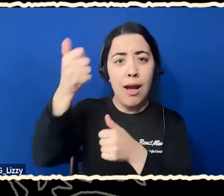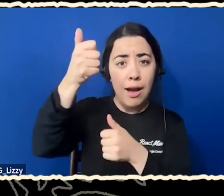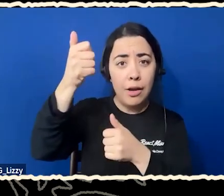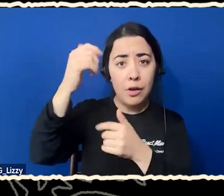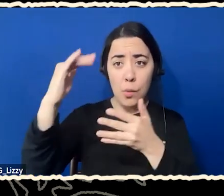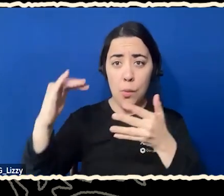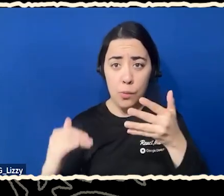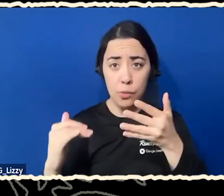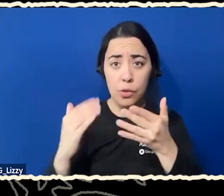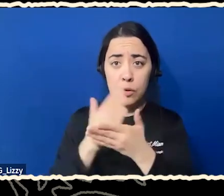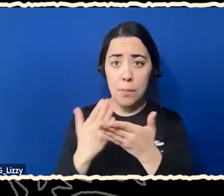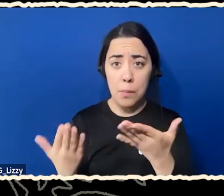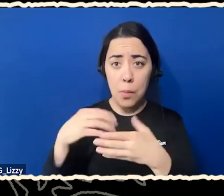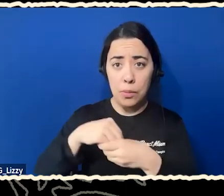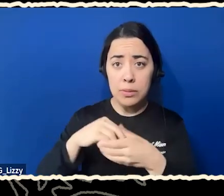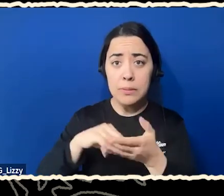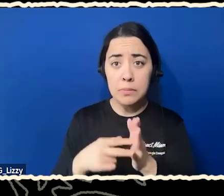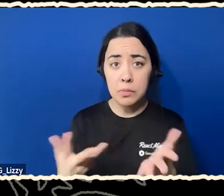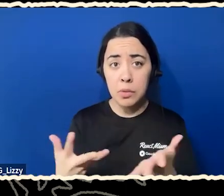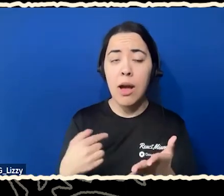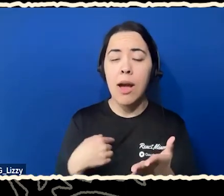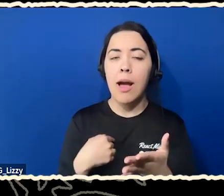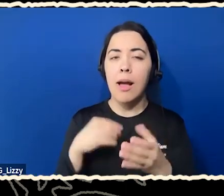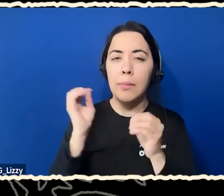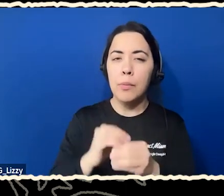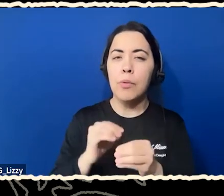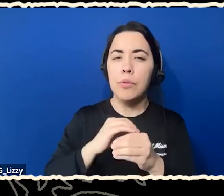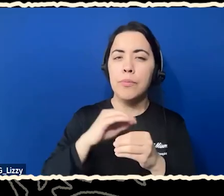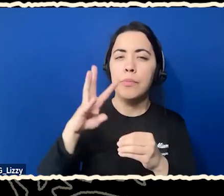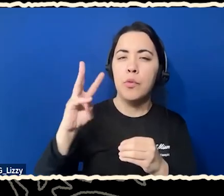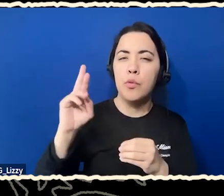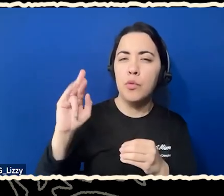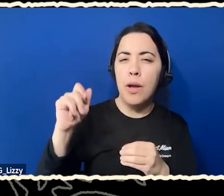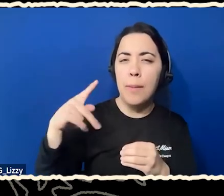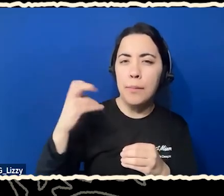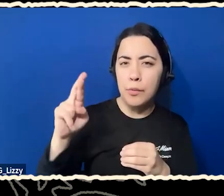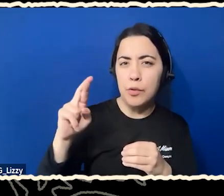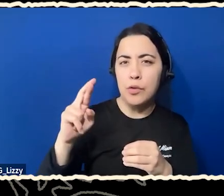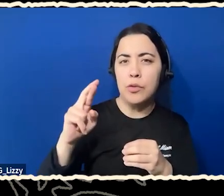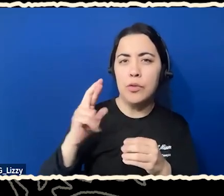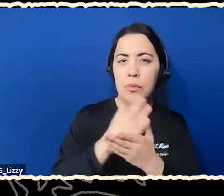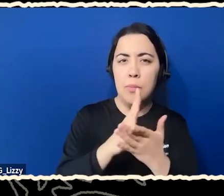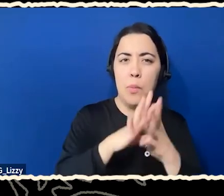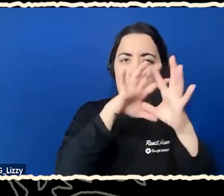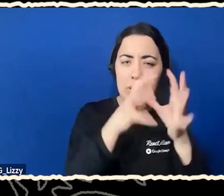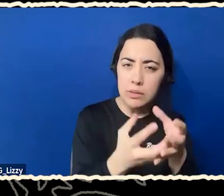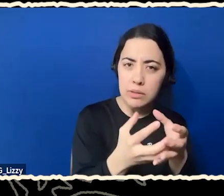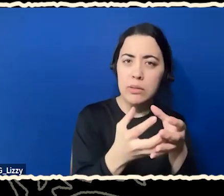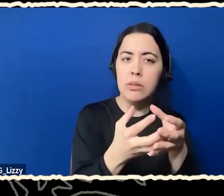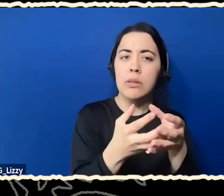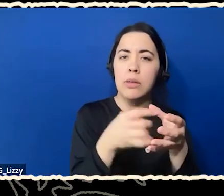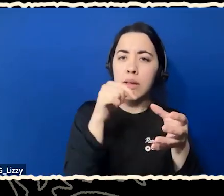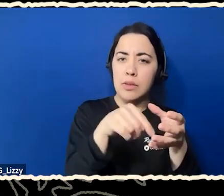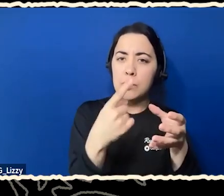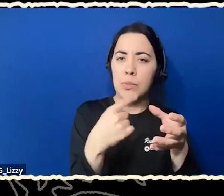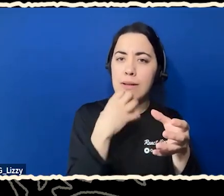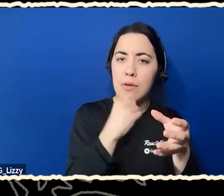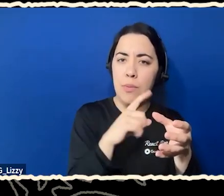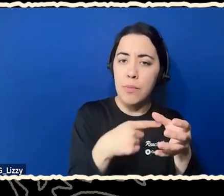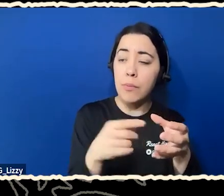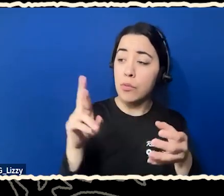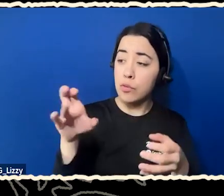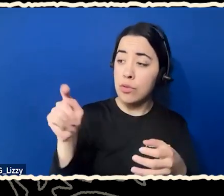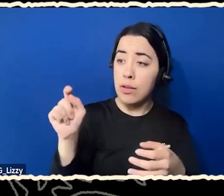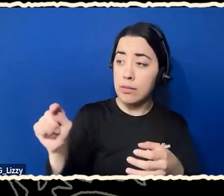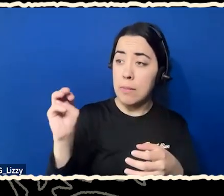it's just a fancy way of saying I put a wrapper component around the one that I actually care about. So react.memo is a